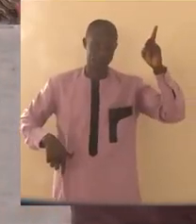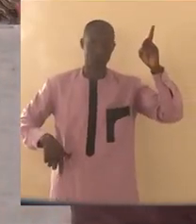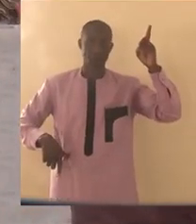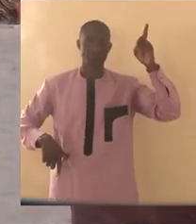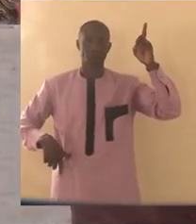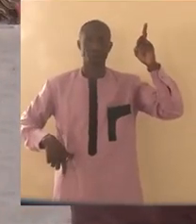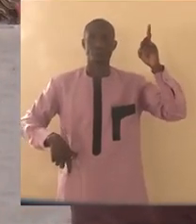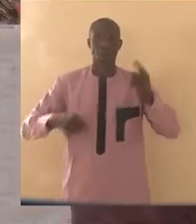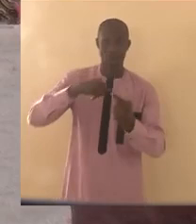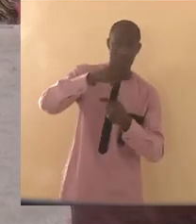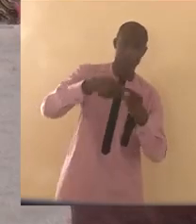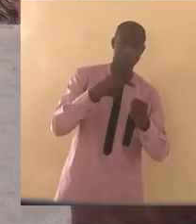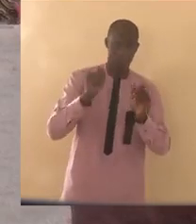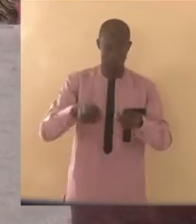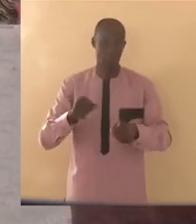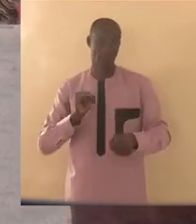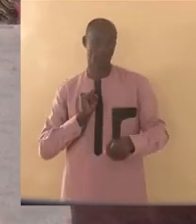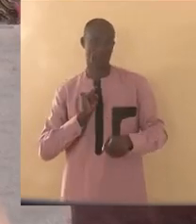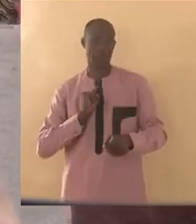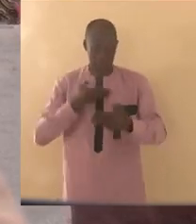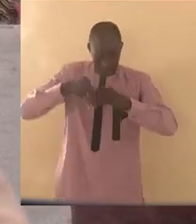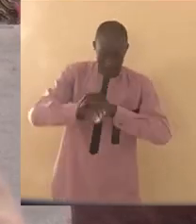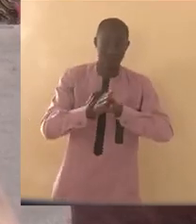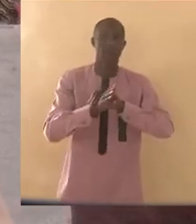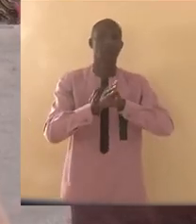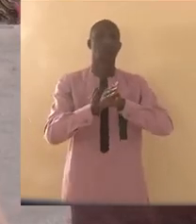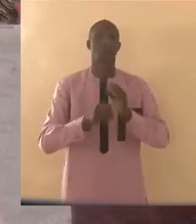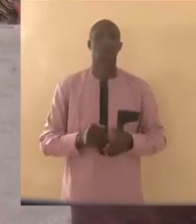Lord. When can I enter?